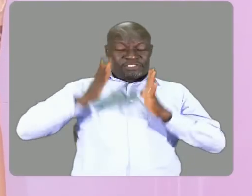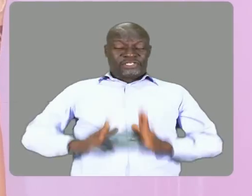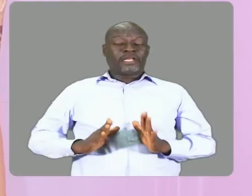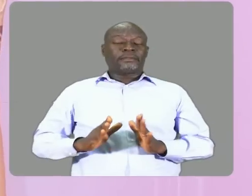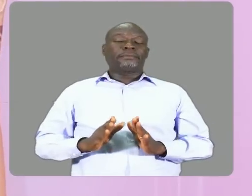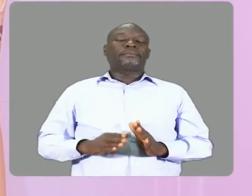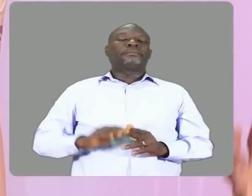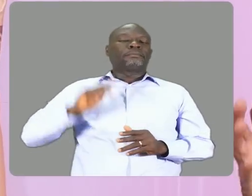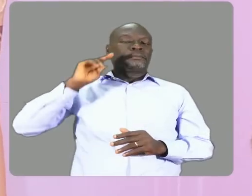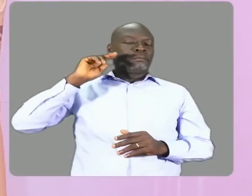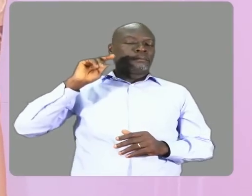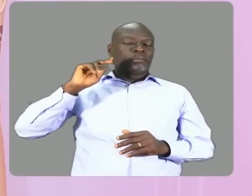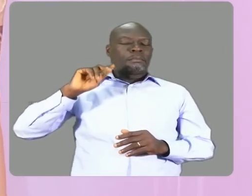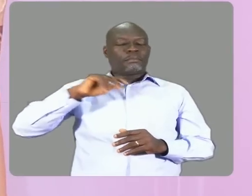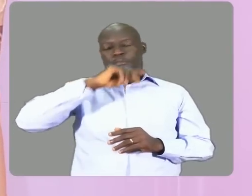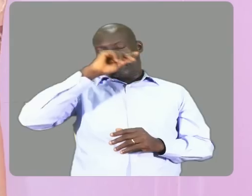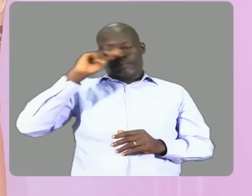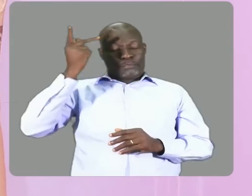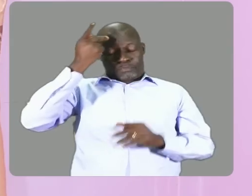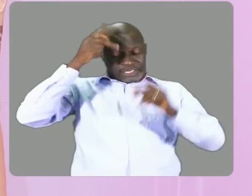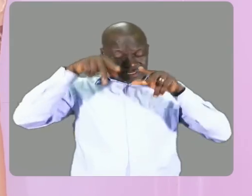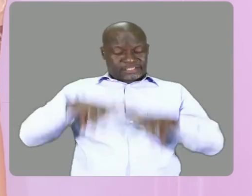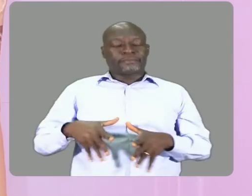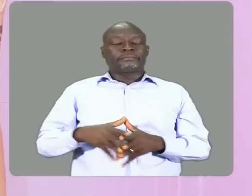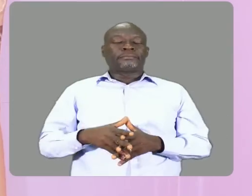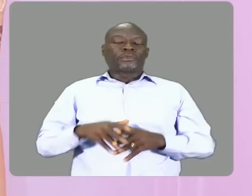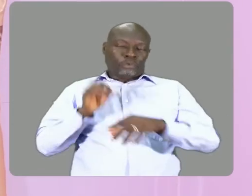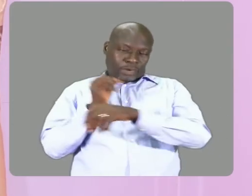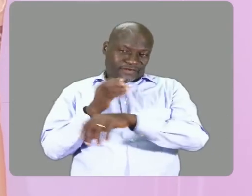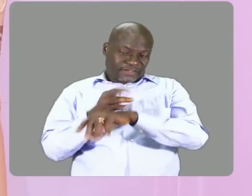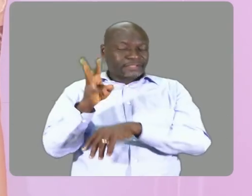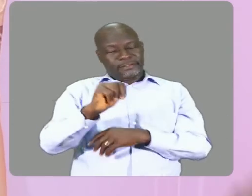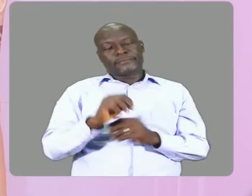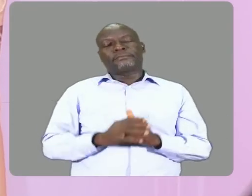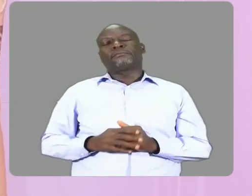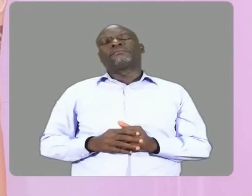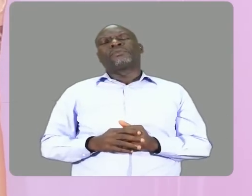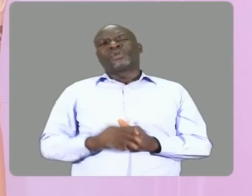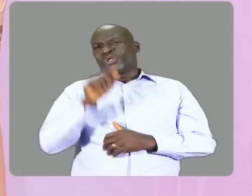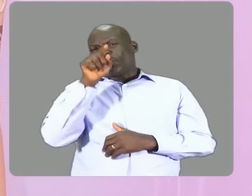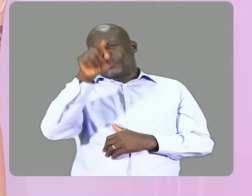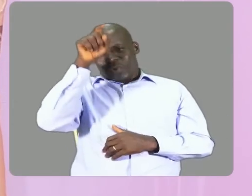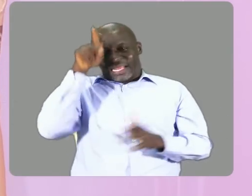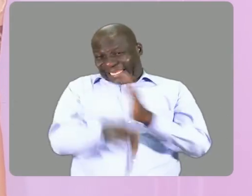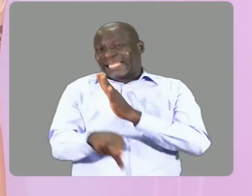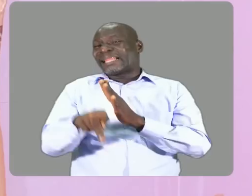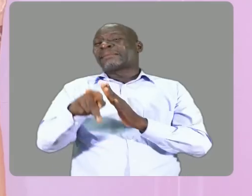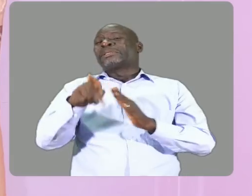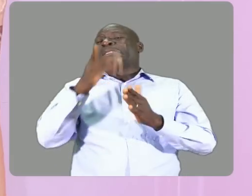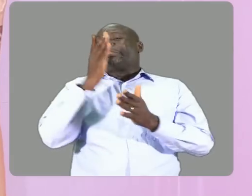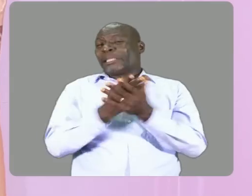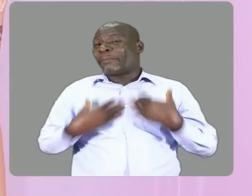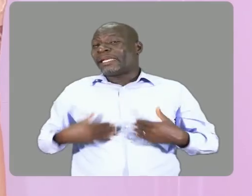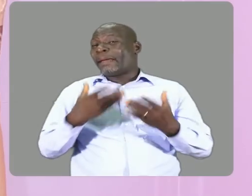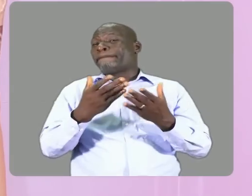mufo wo sa ekuo miensan me da papa enti esese hukum nipa ansa na wanya